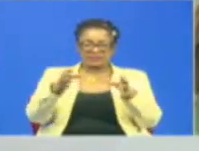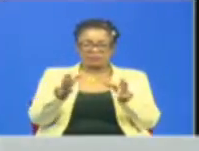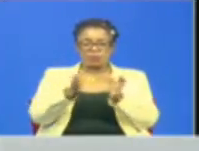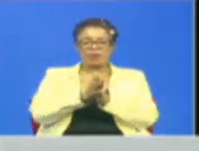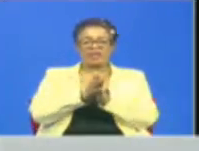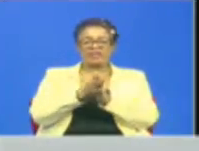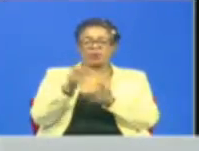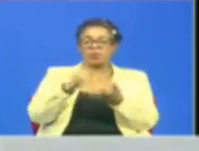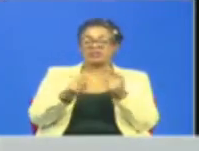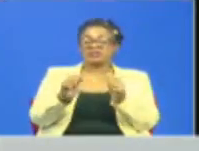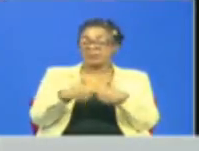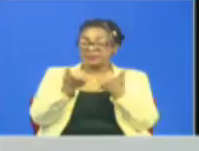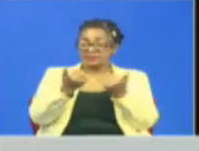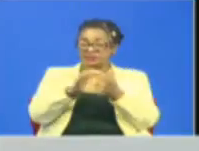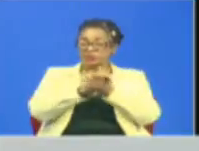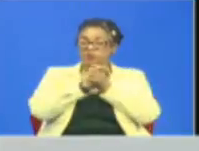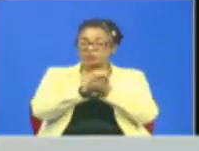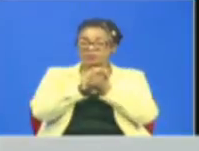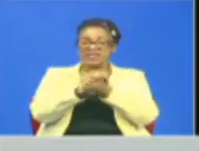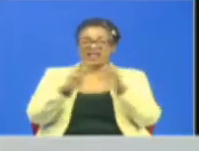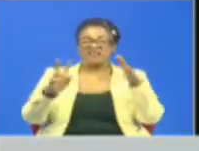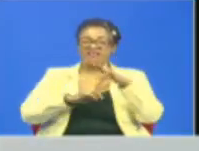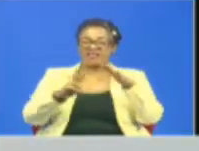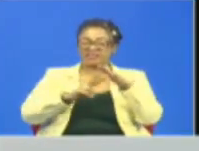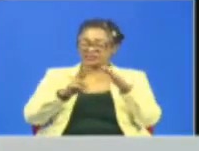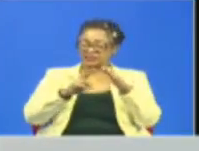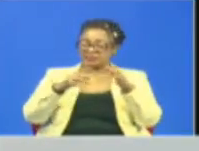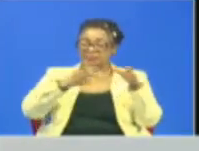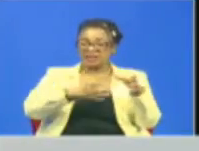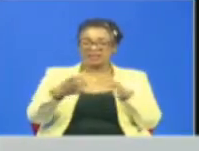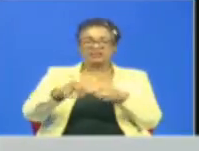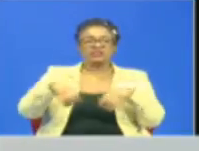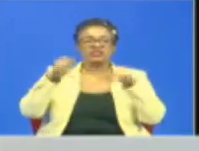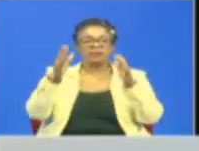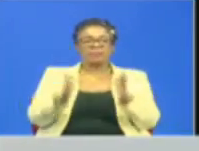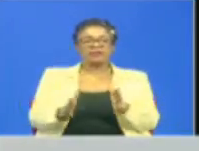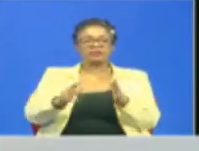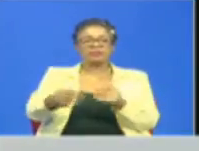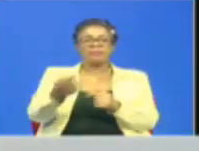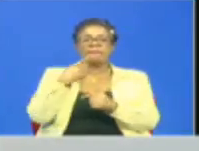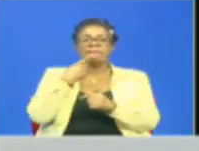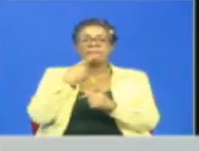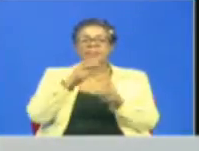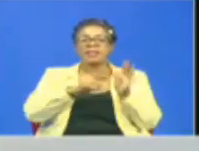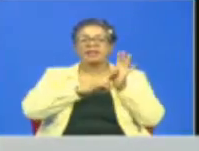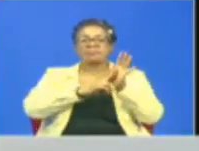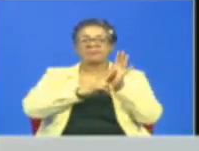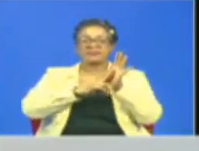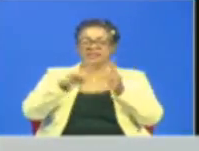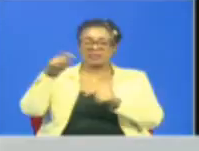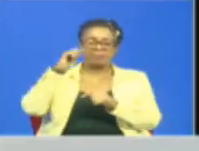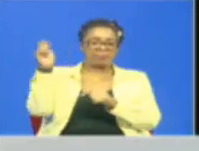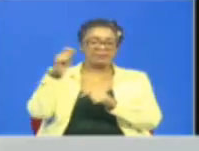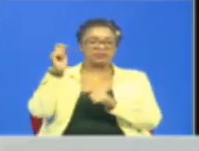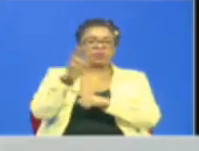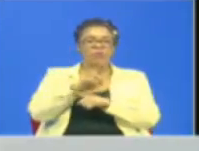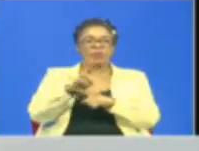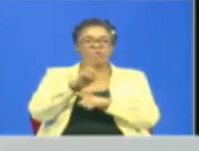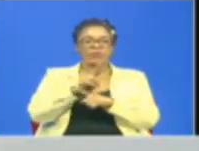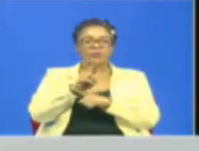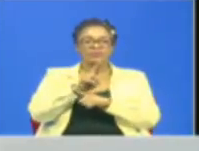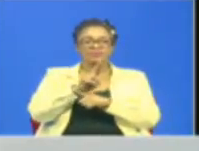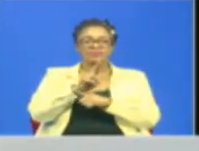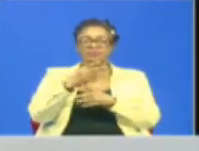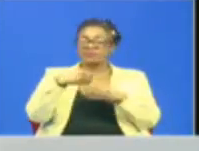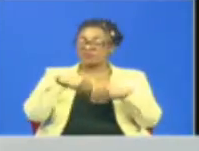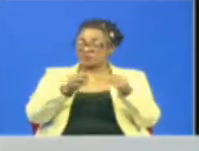latest. Jubilee Party Vice Chairperson David Murathe is understood to have represented President Uhuru Kenyatta, and according to